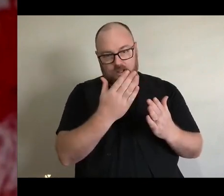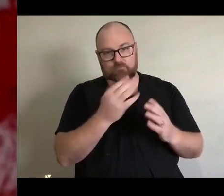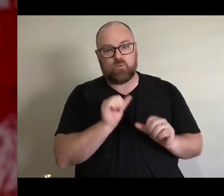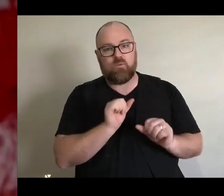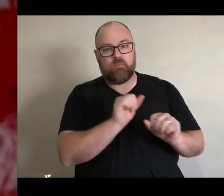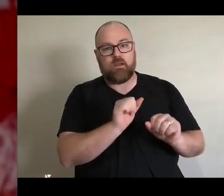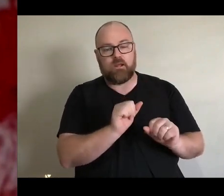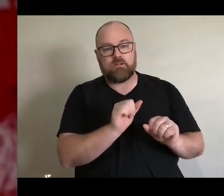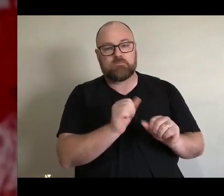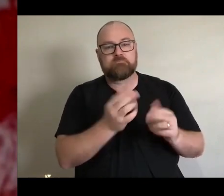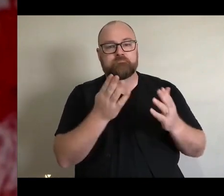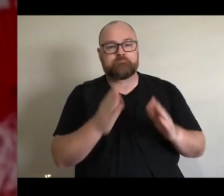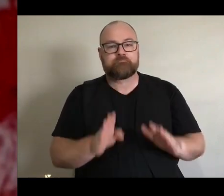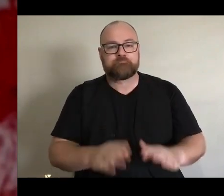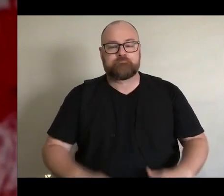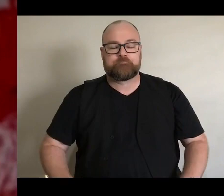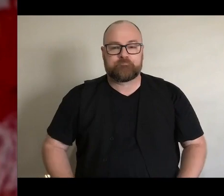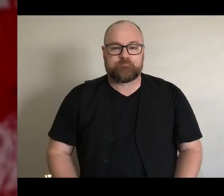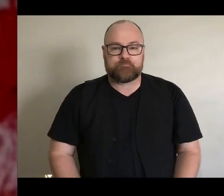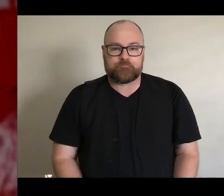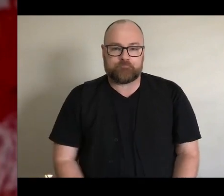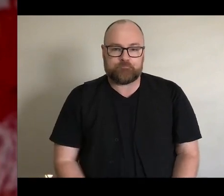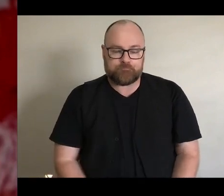me, let's just take a moment to reflect.